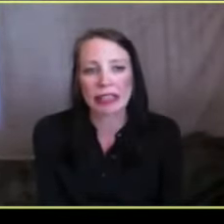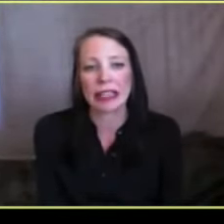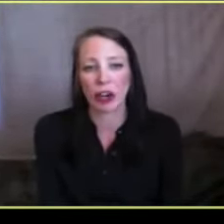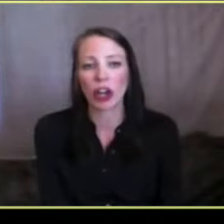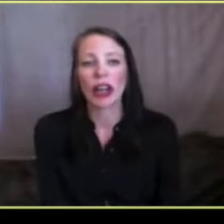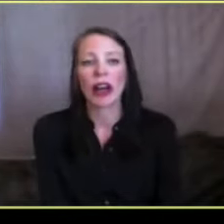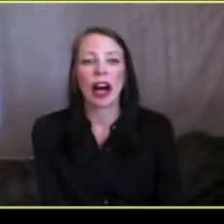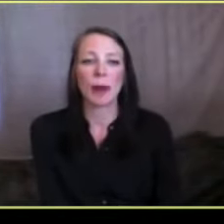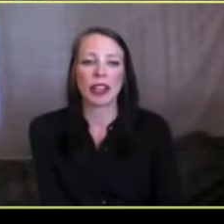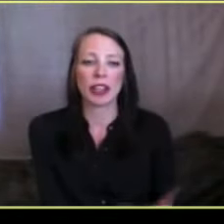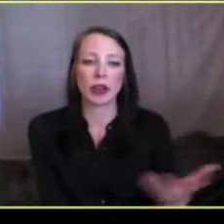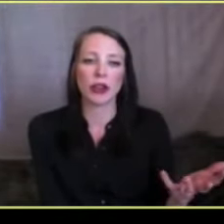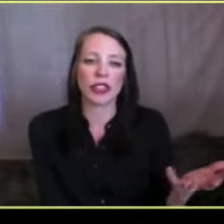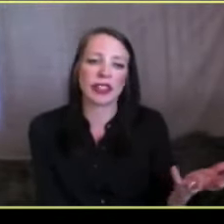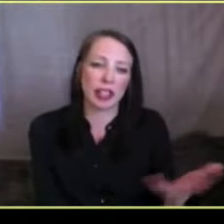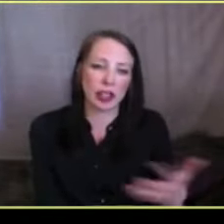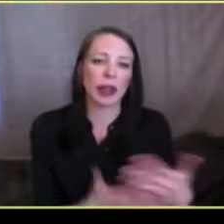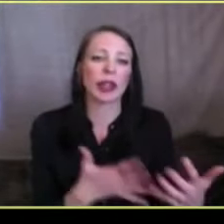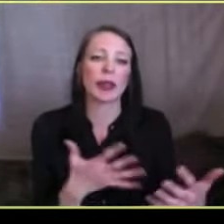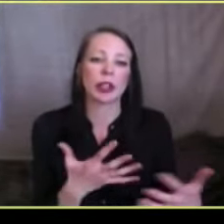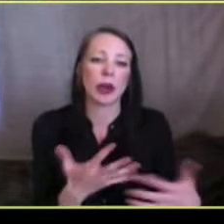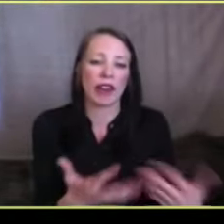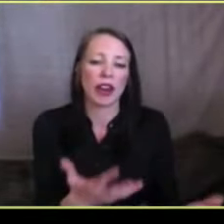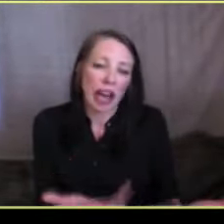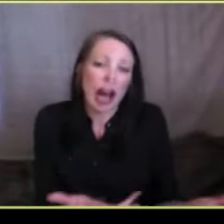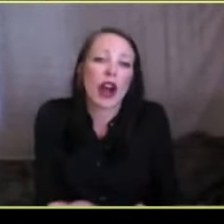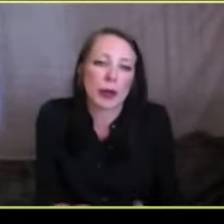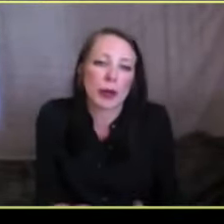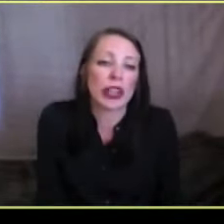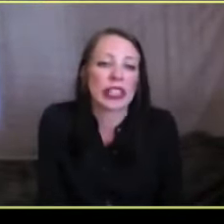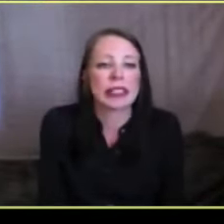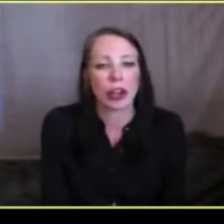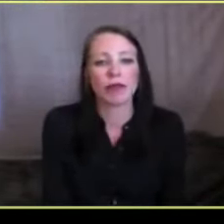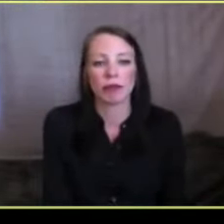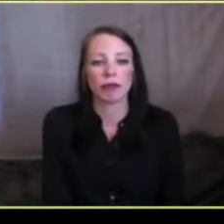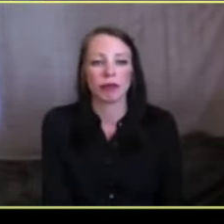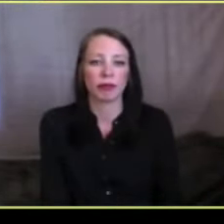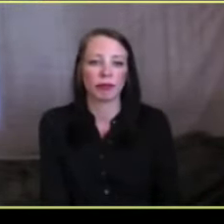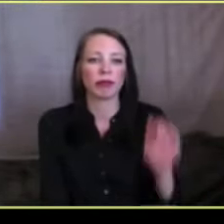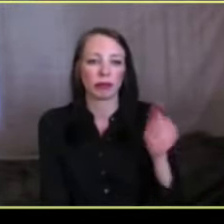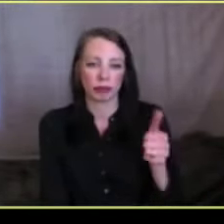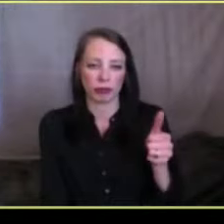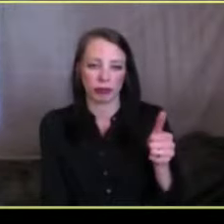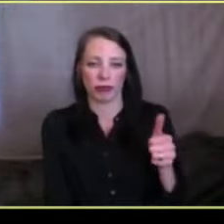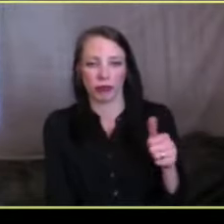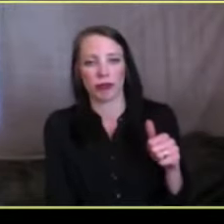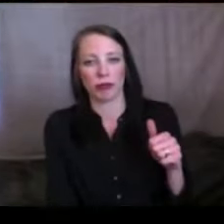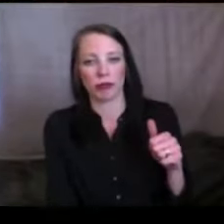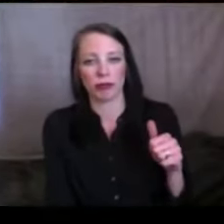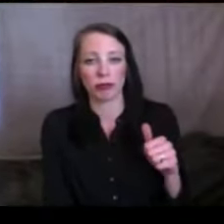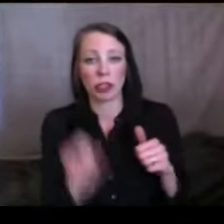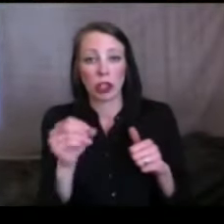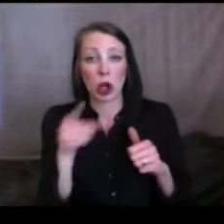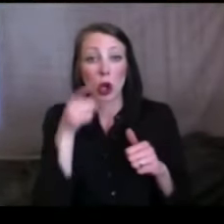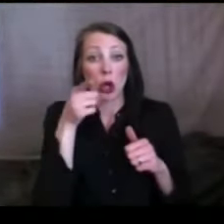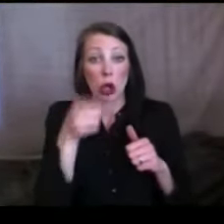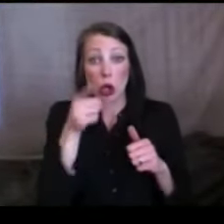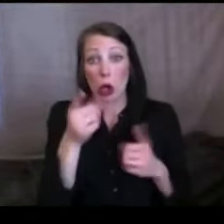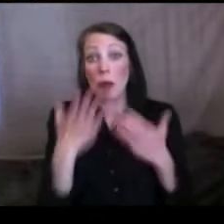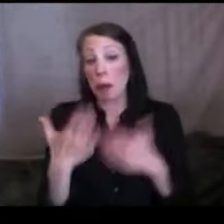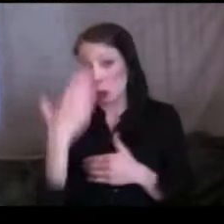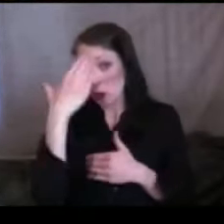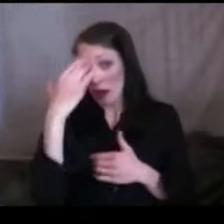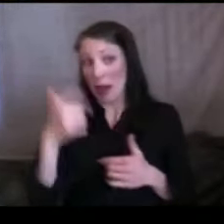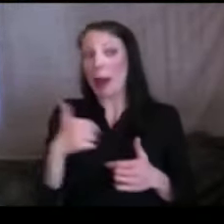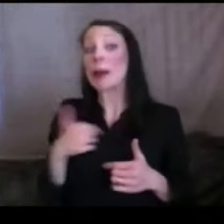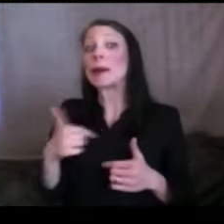rights here. And you're seen as a disability, but you have other opportunities here. So you may be interested to know that I've